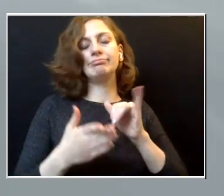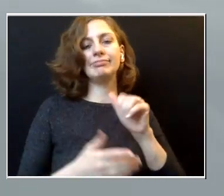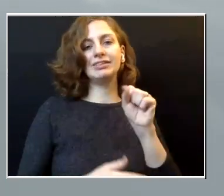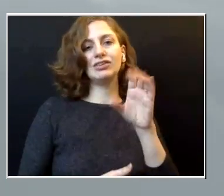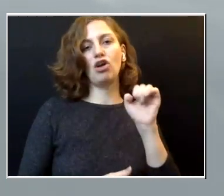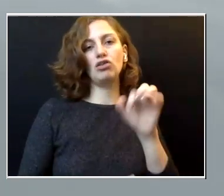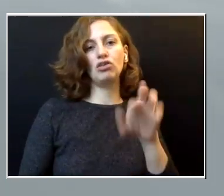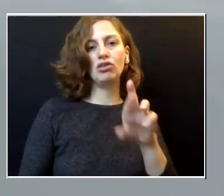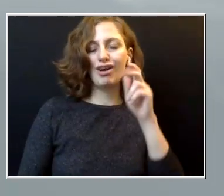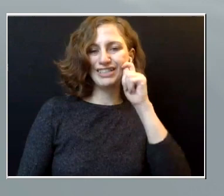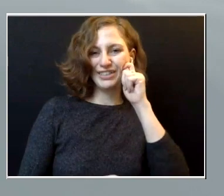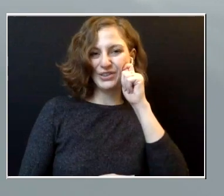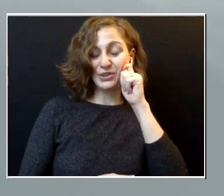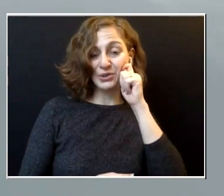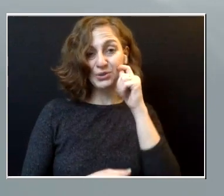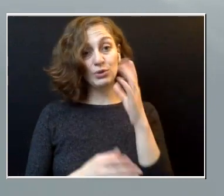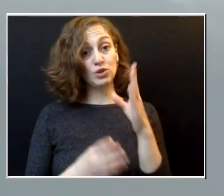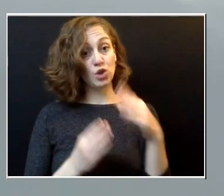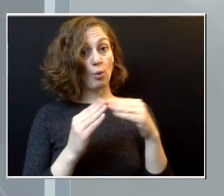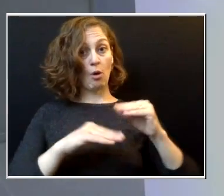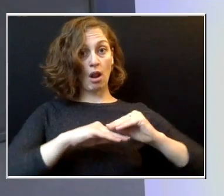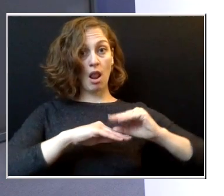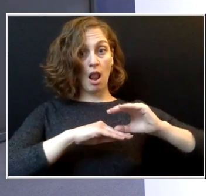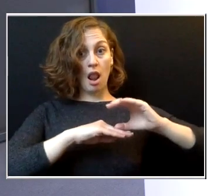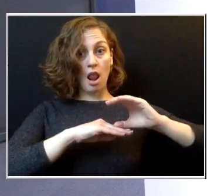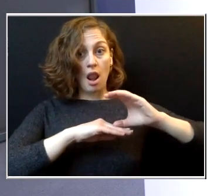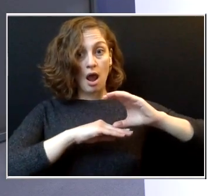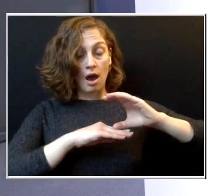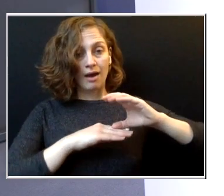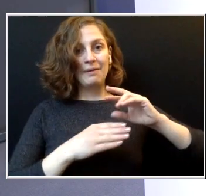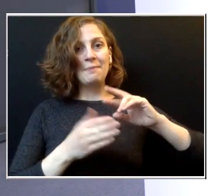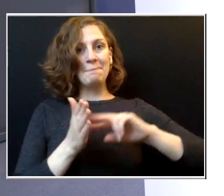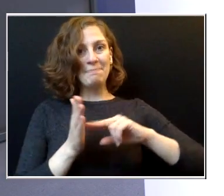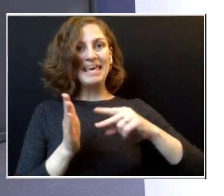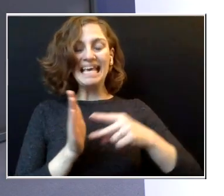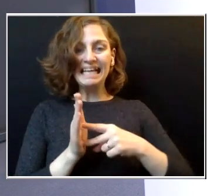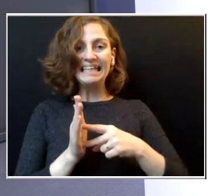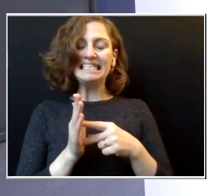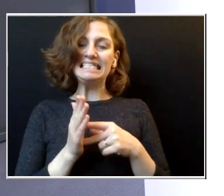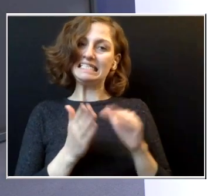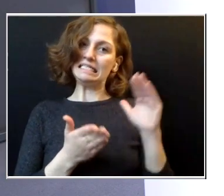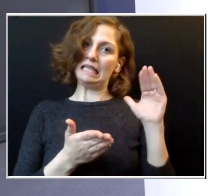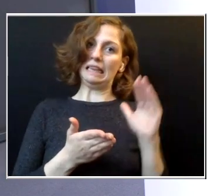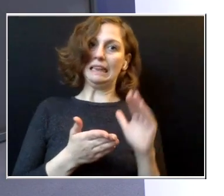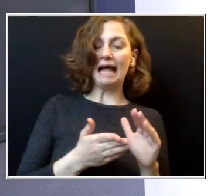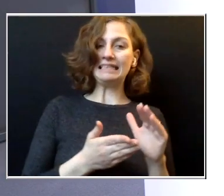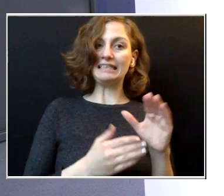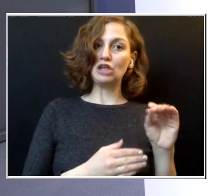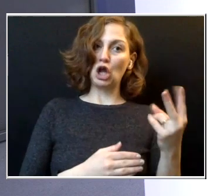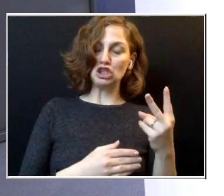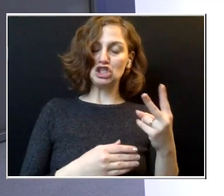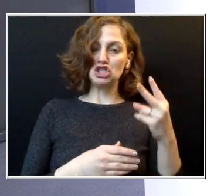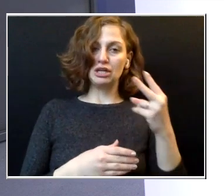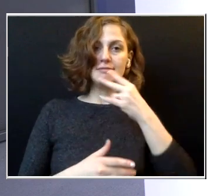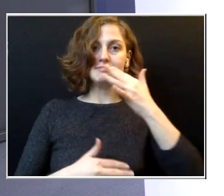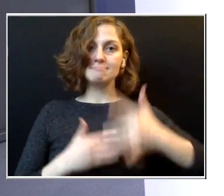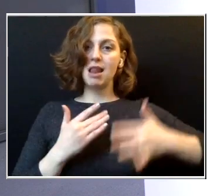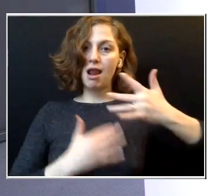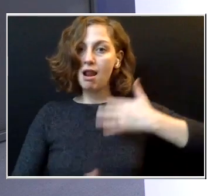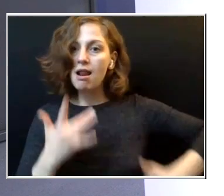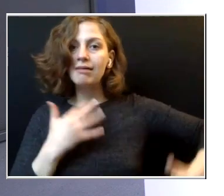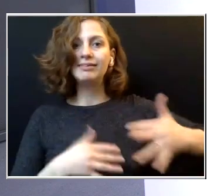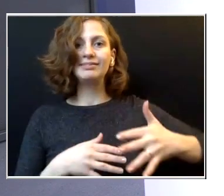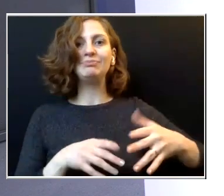And it means one other thing. It's so easy to breathe unless your lungs have a lot of scar tissue, and then they're